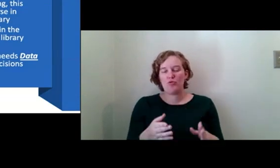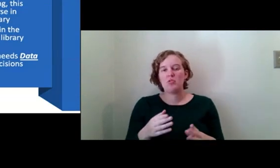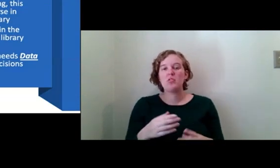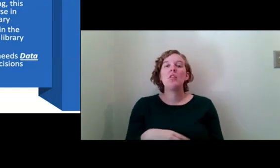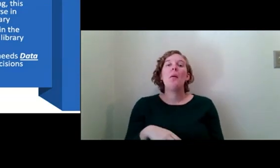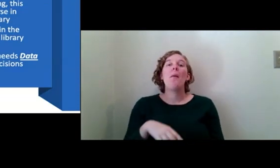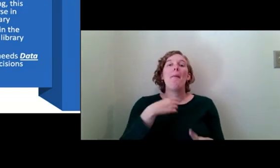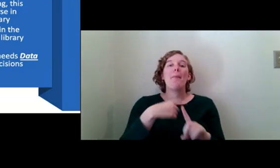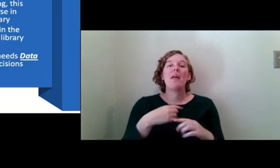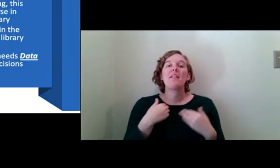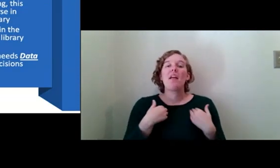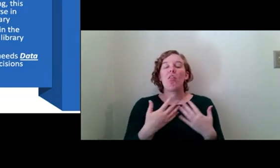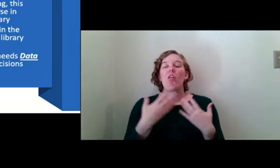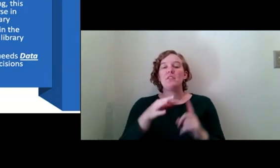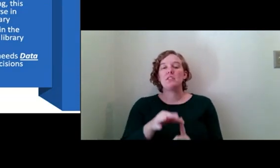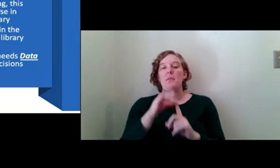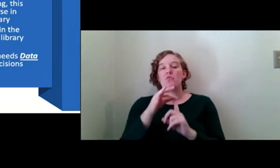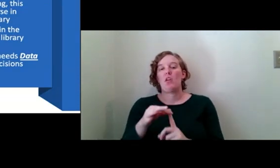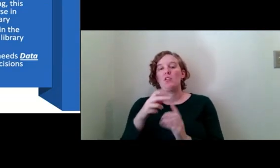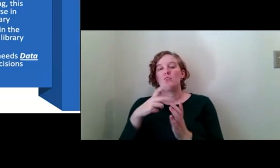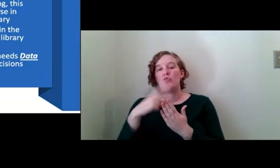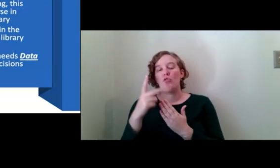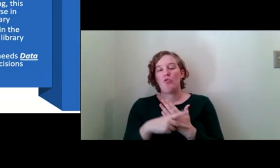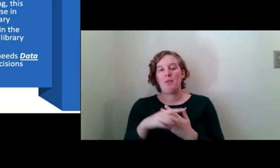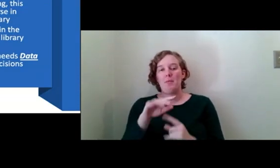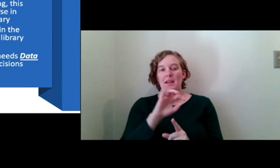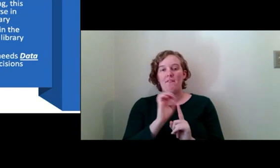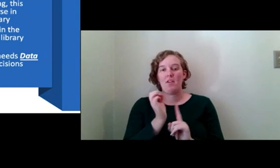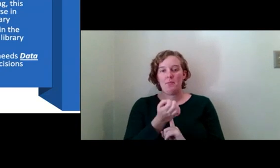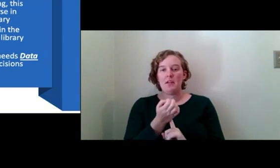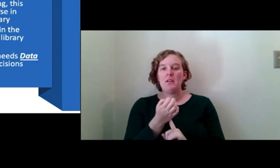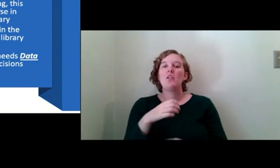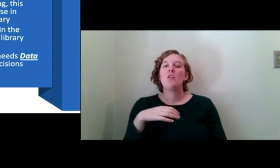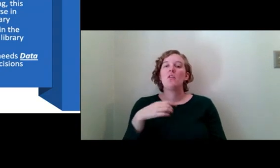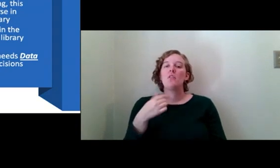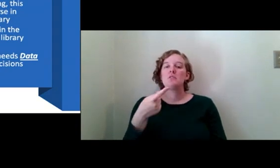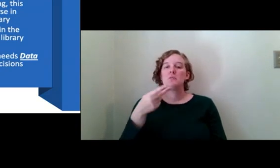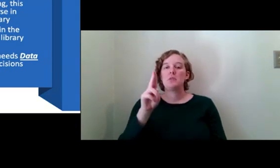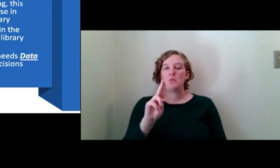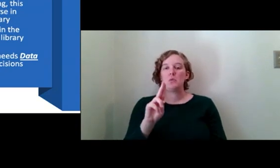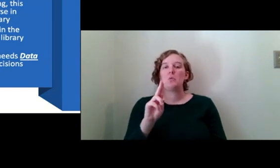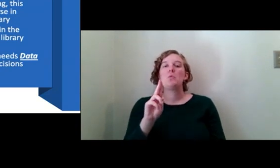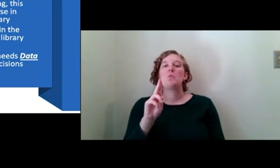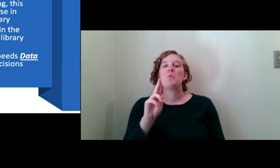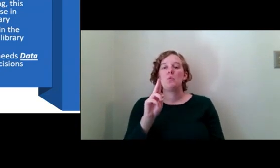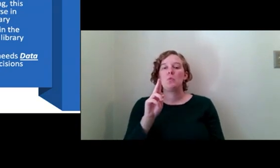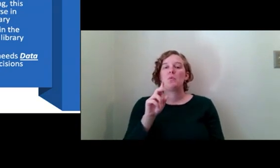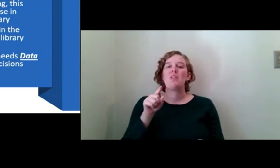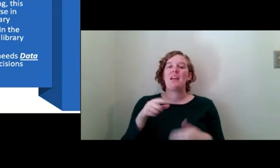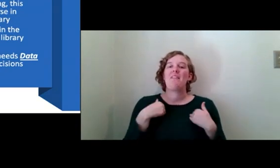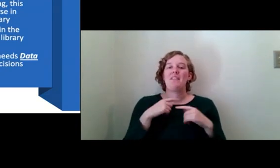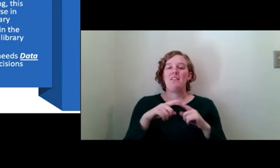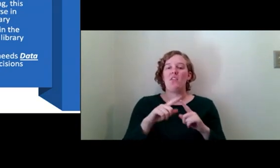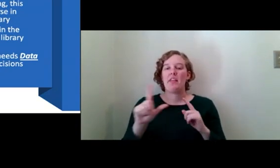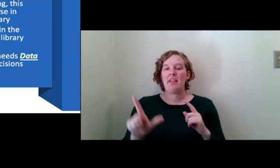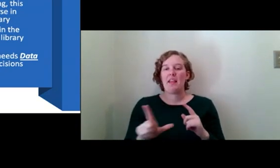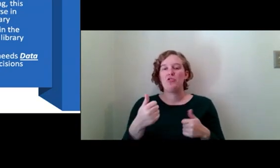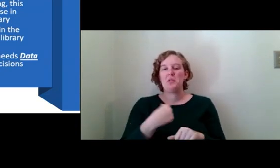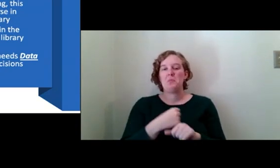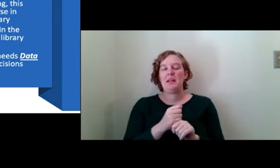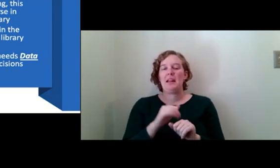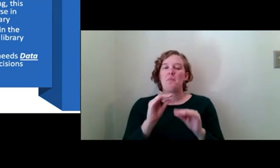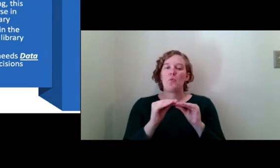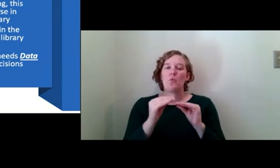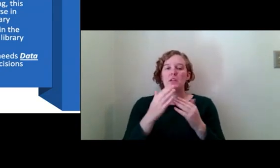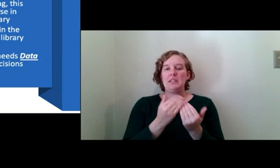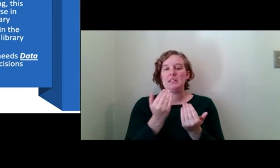programming environments. So for example, if you're programming on a GPU, the company NVIDIA made libraries to try to make that easier. But it turns out,